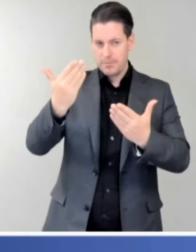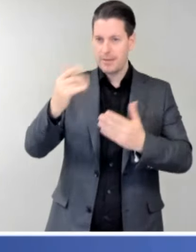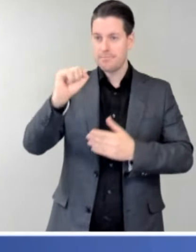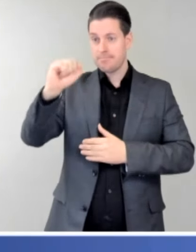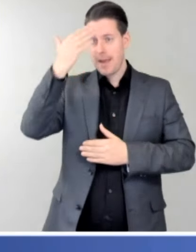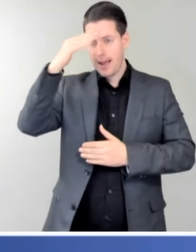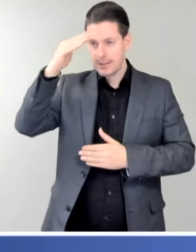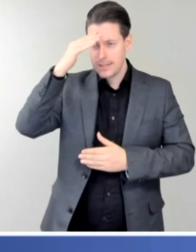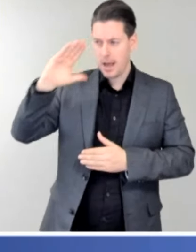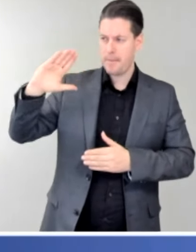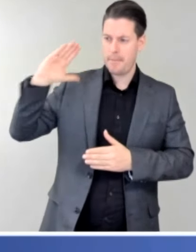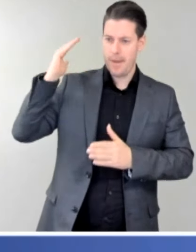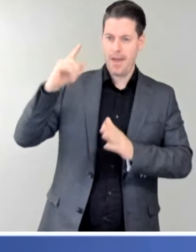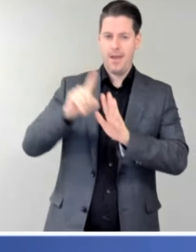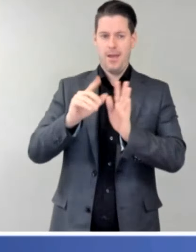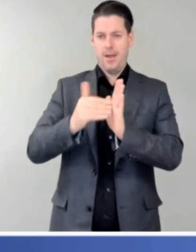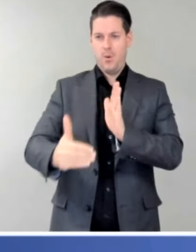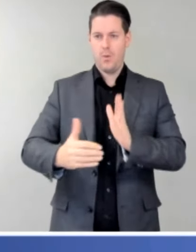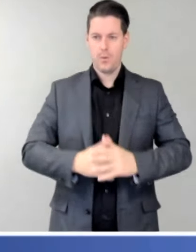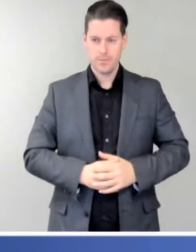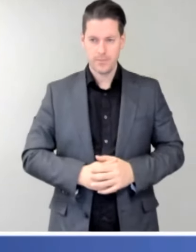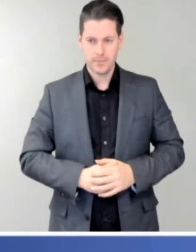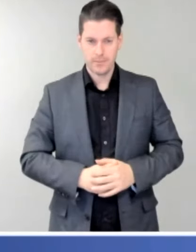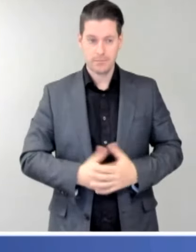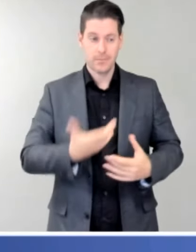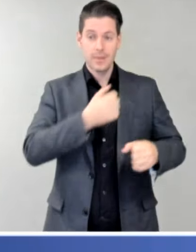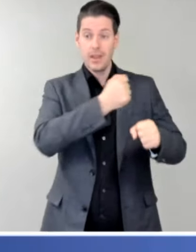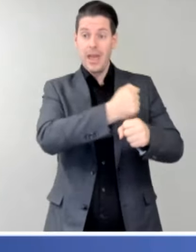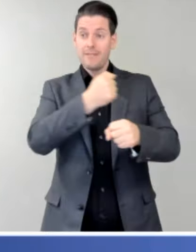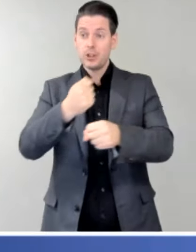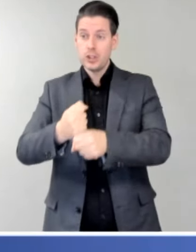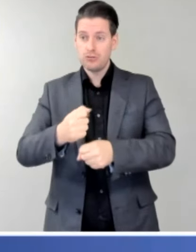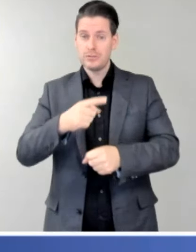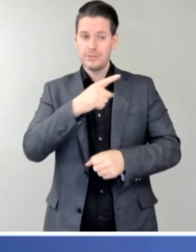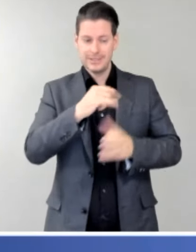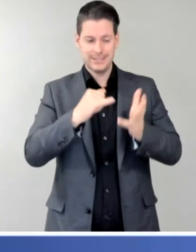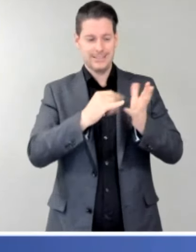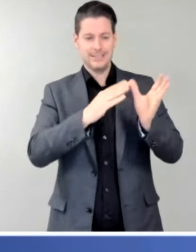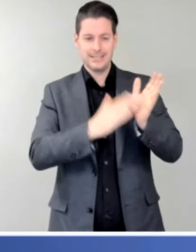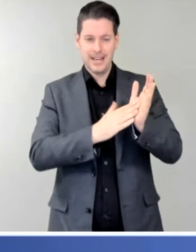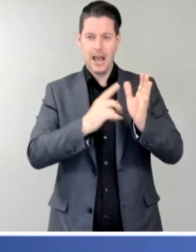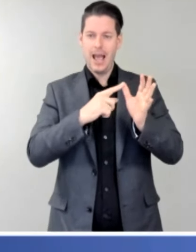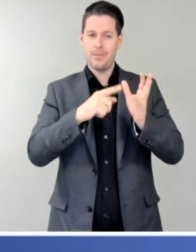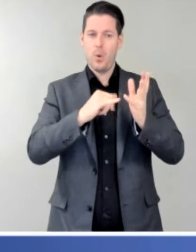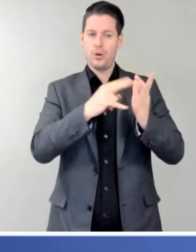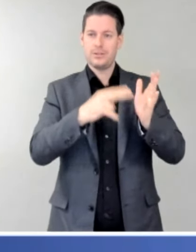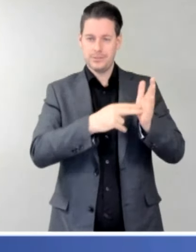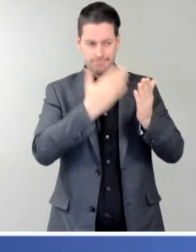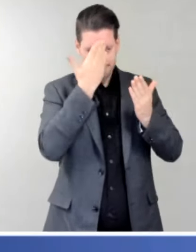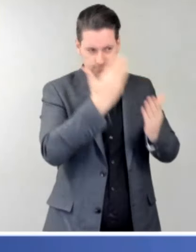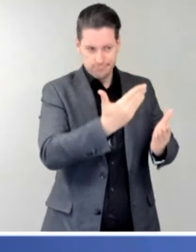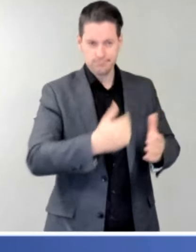present. I acknowledge the Governor-General, Her Excellency the Honourable Sam Mostyn AC. I